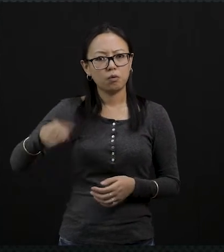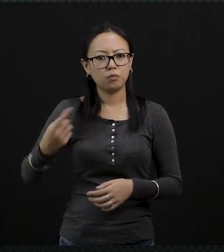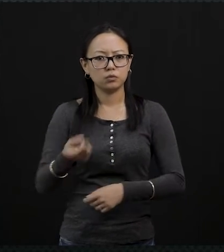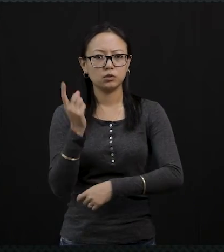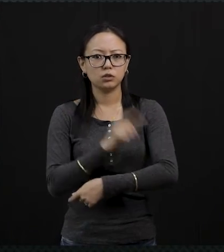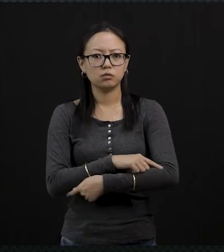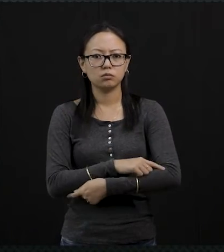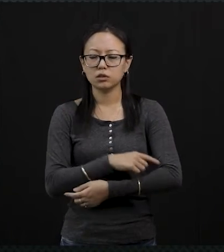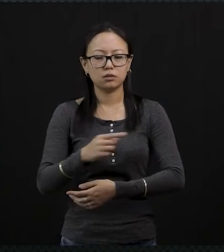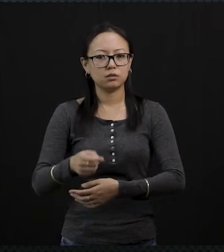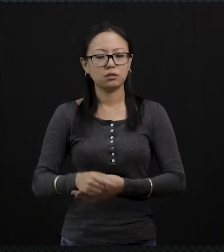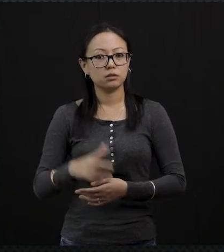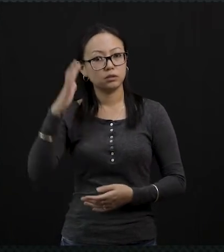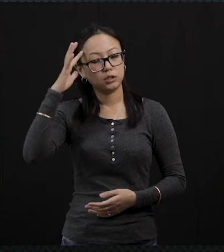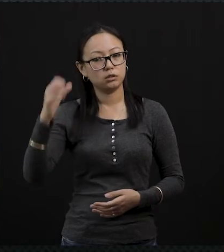electric wires,